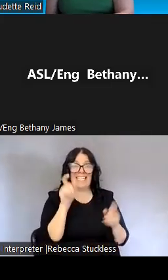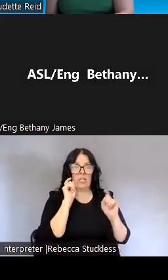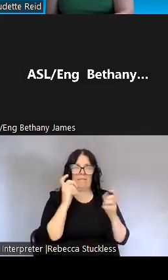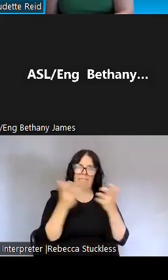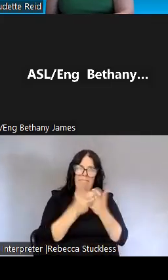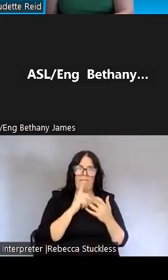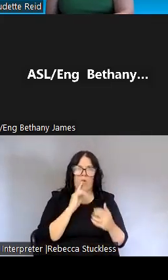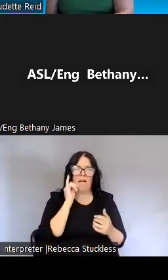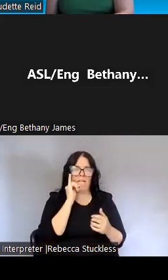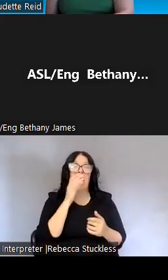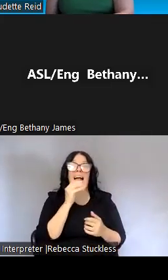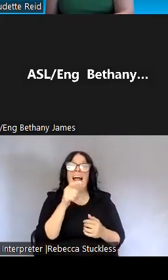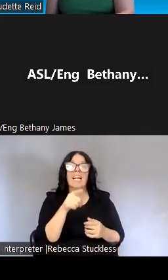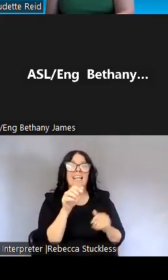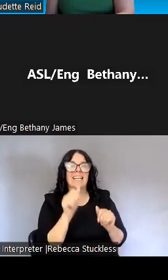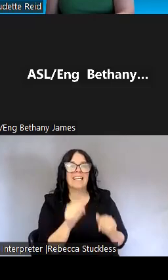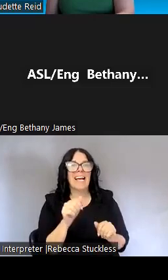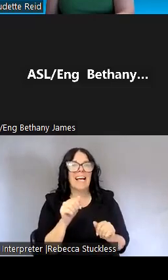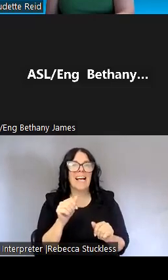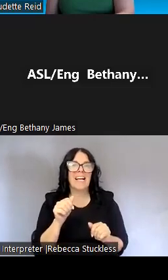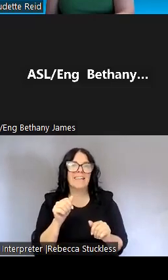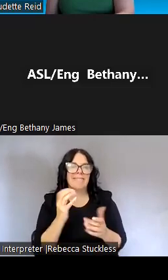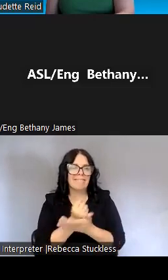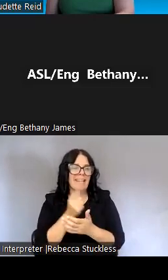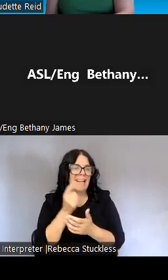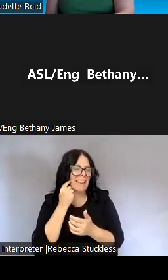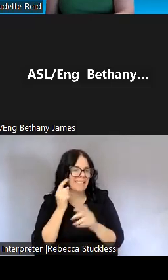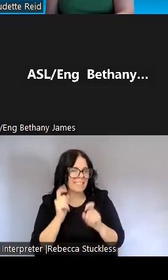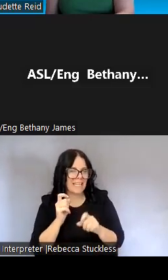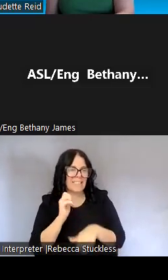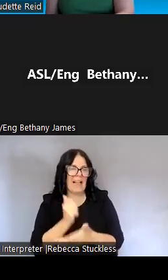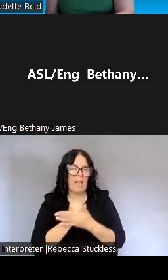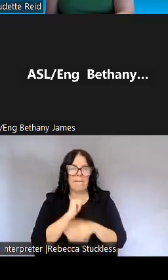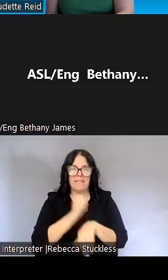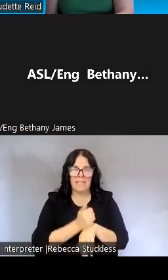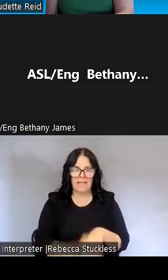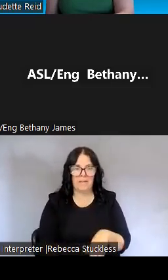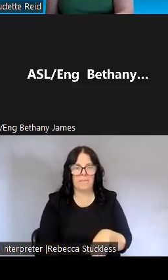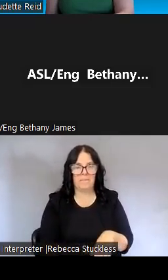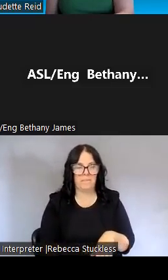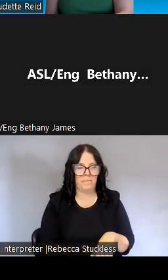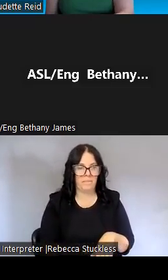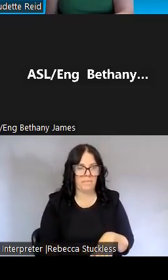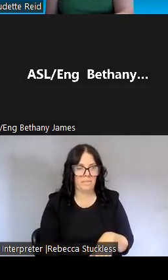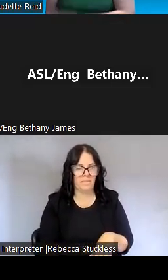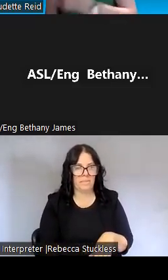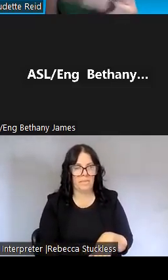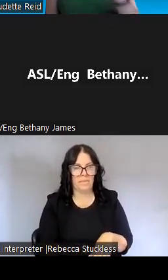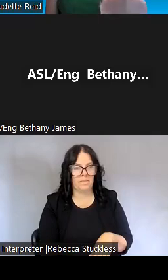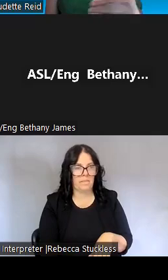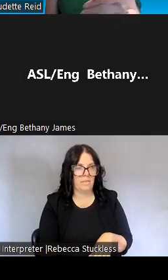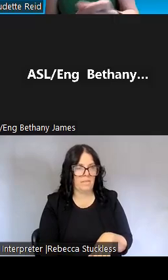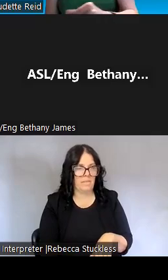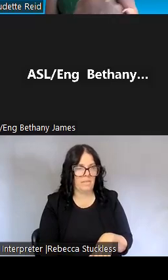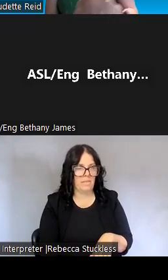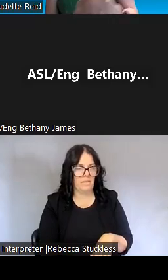you get to go through a series of listening tests that help you set it up, and you can set up profiles within